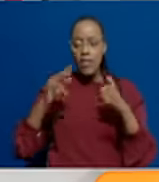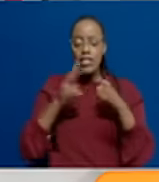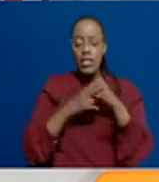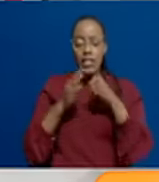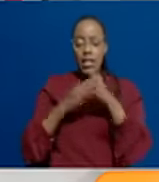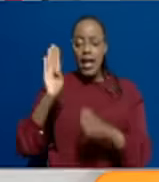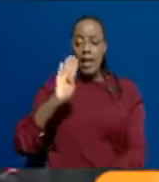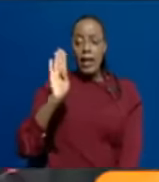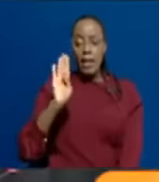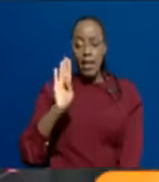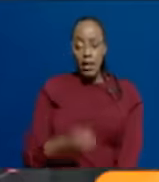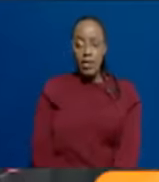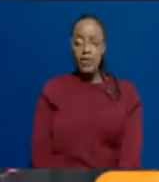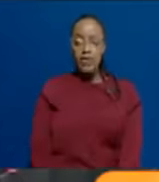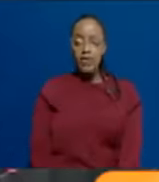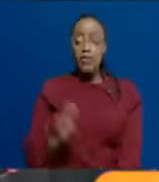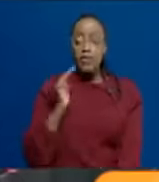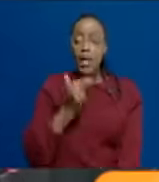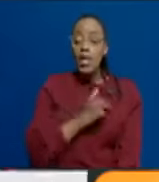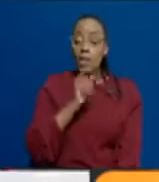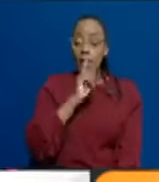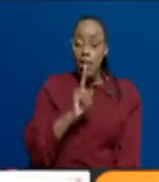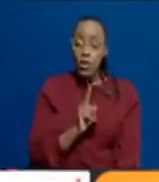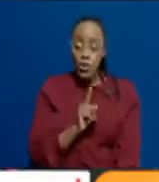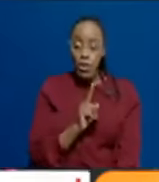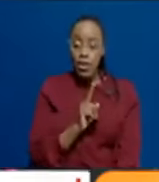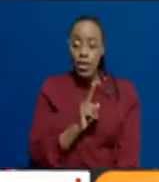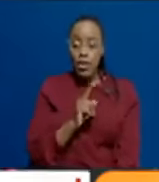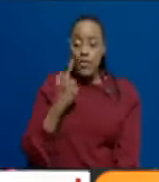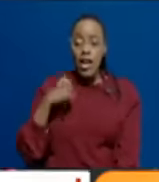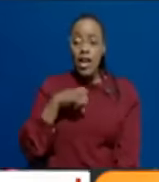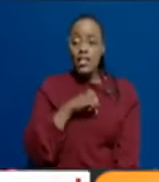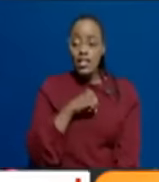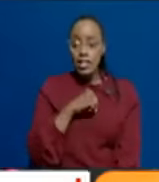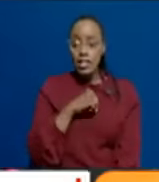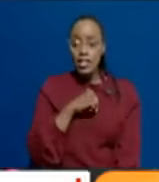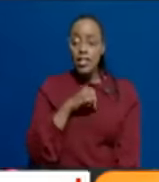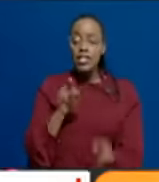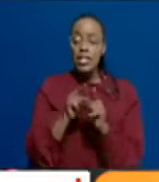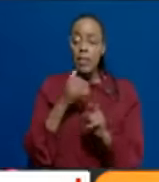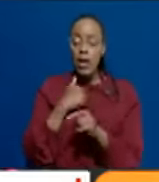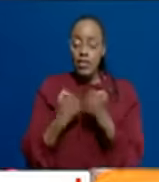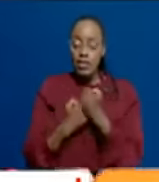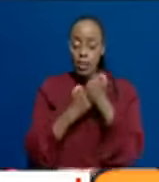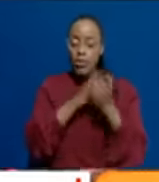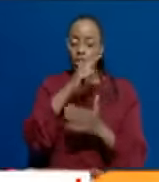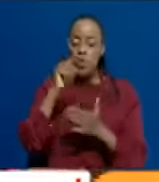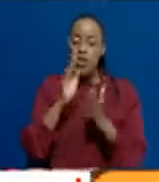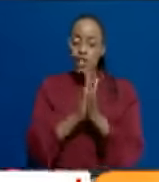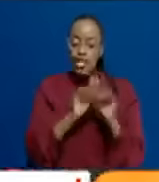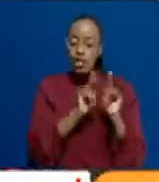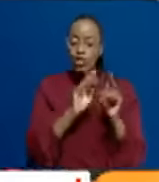79 billion. We are convinced that we, with the right support and resources,